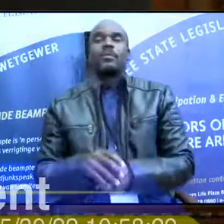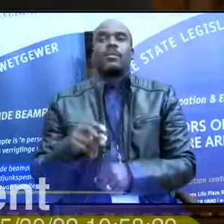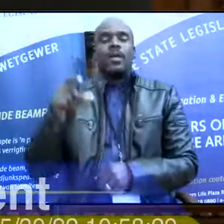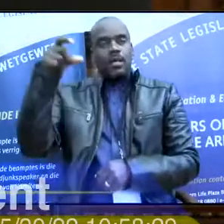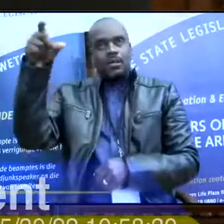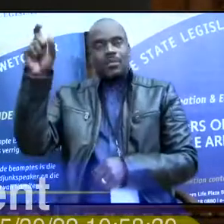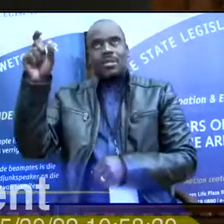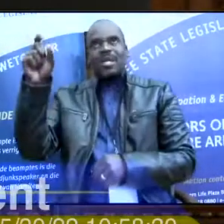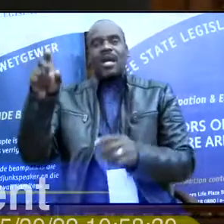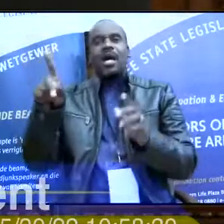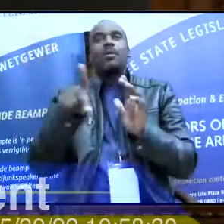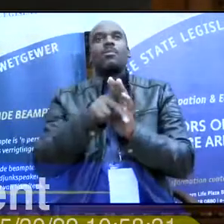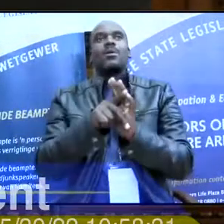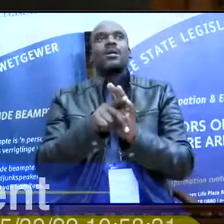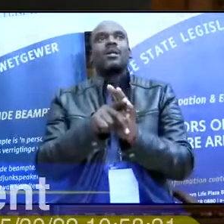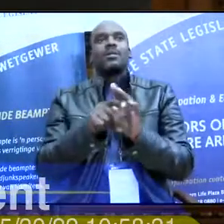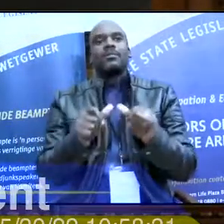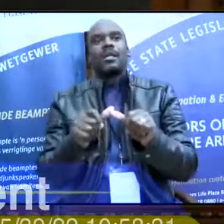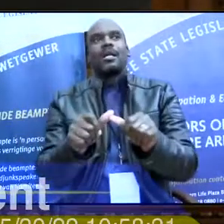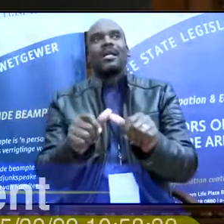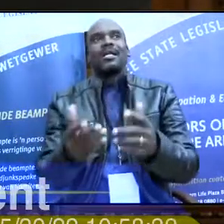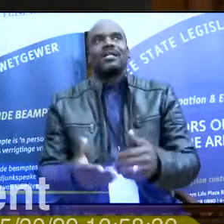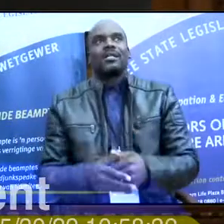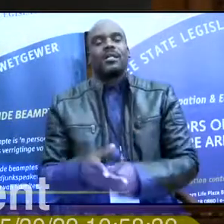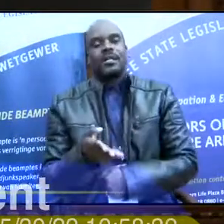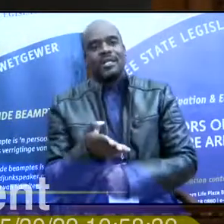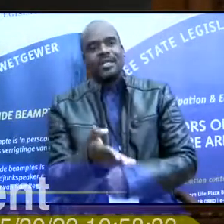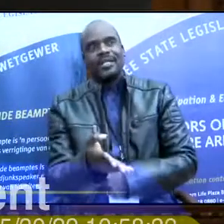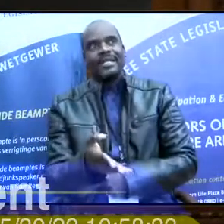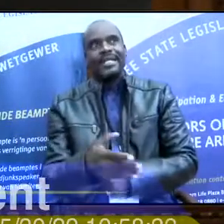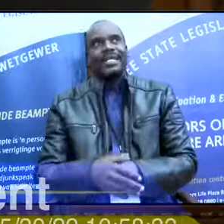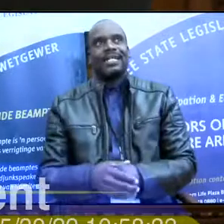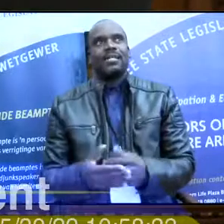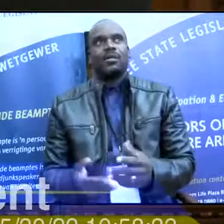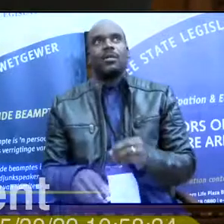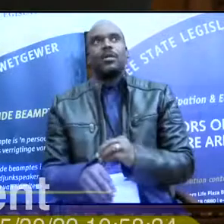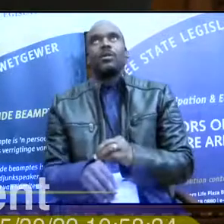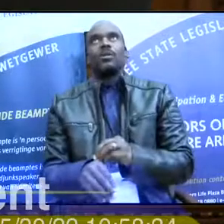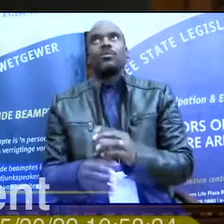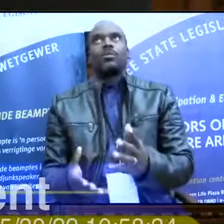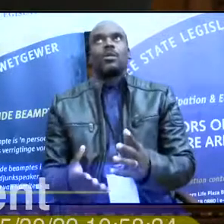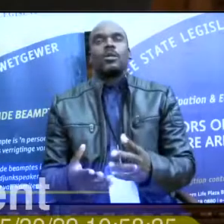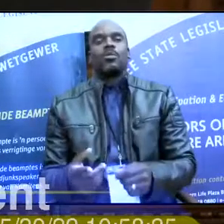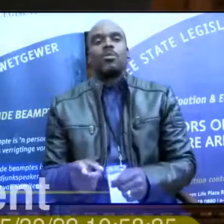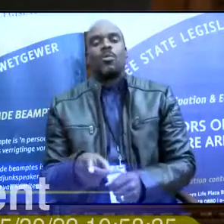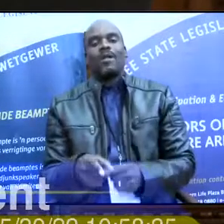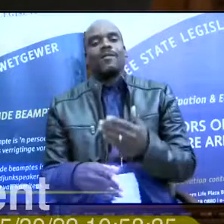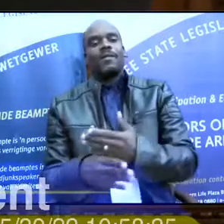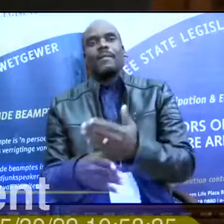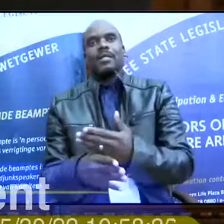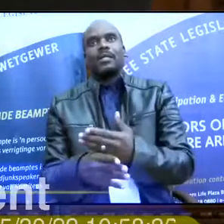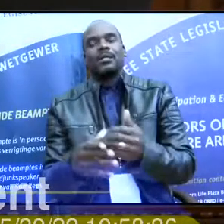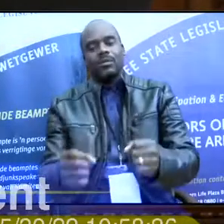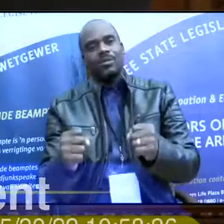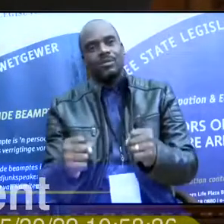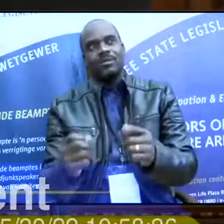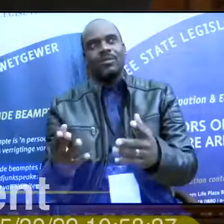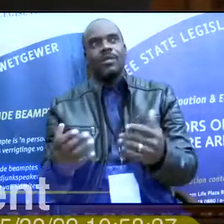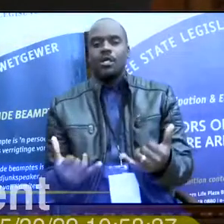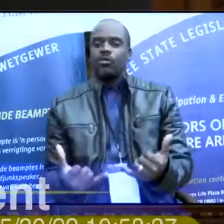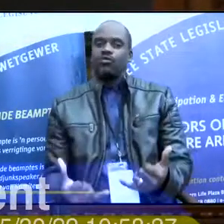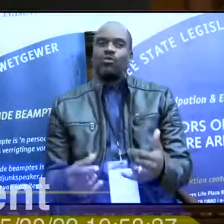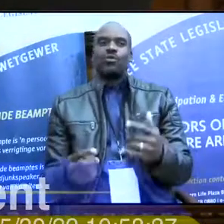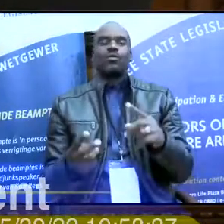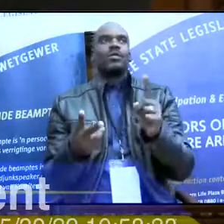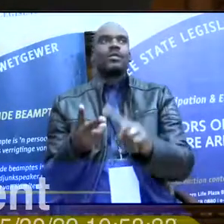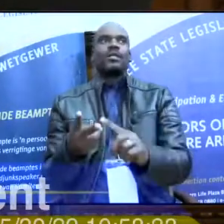program director there were various businesses at various levels that were affected during this national lockdown specifically